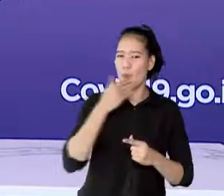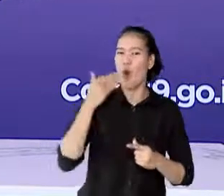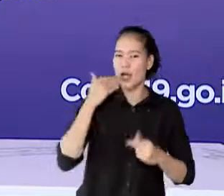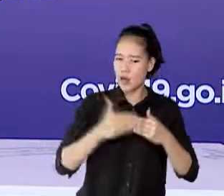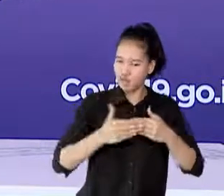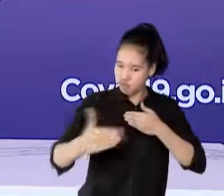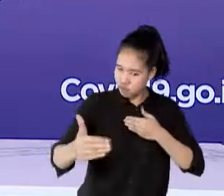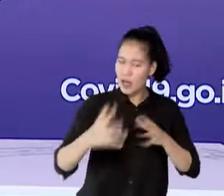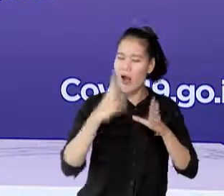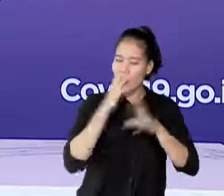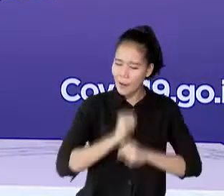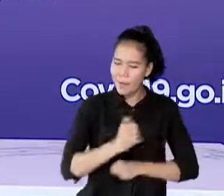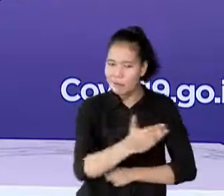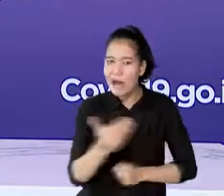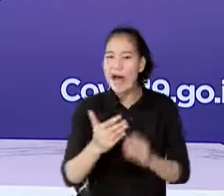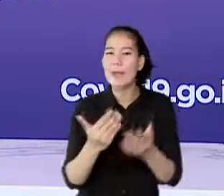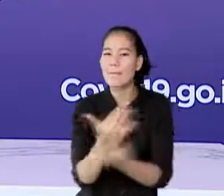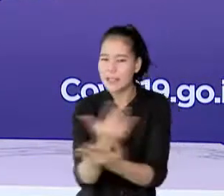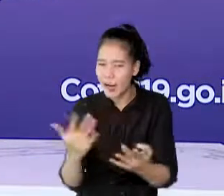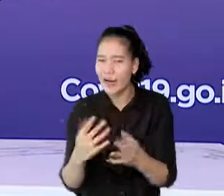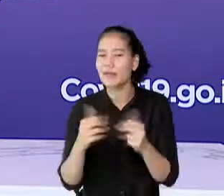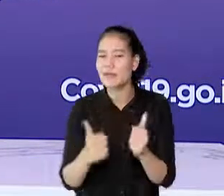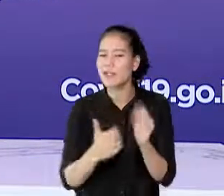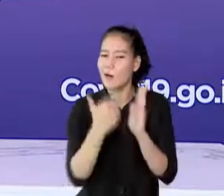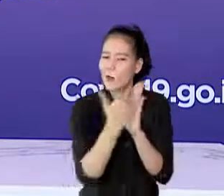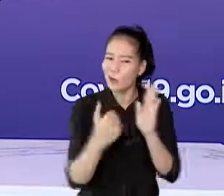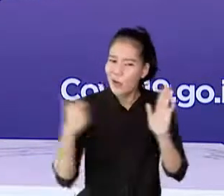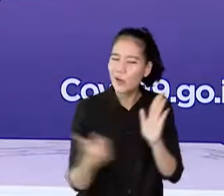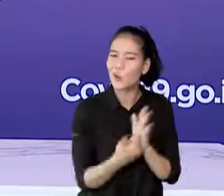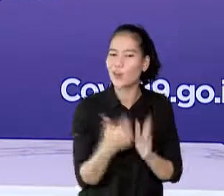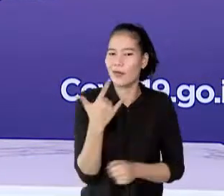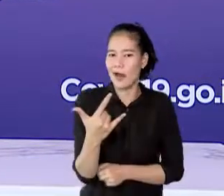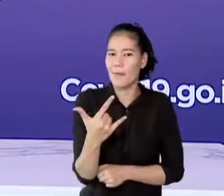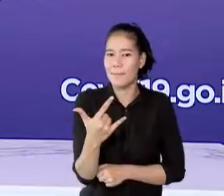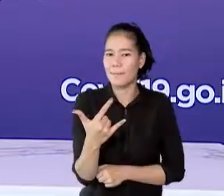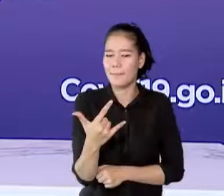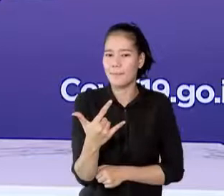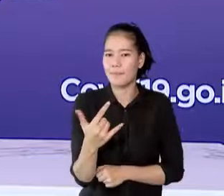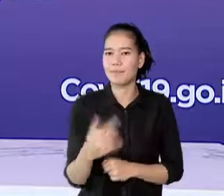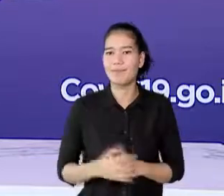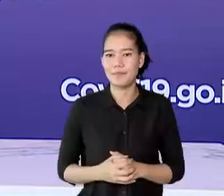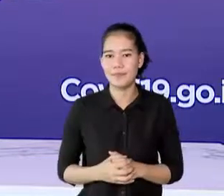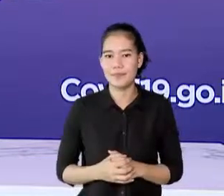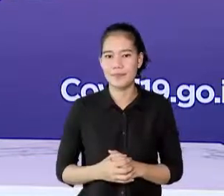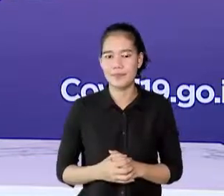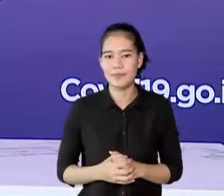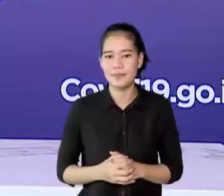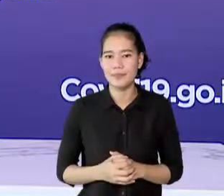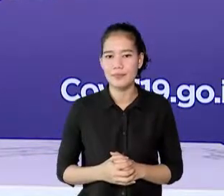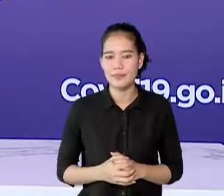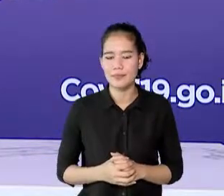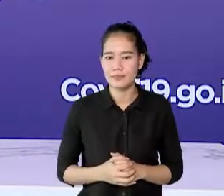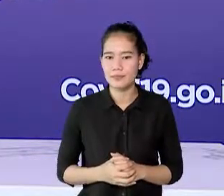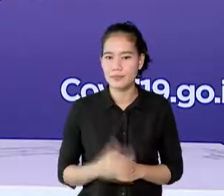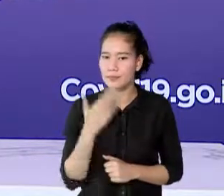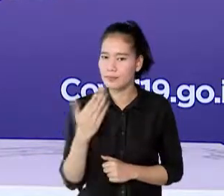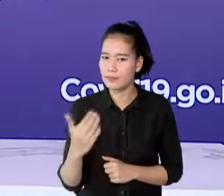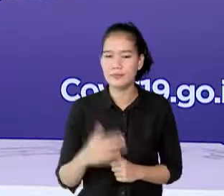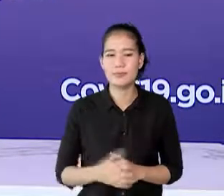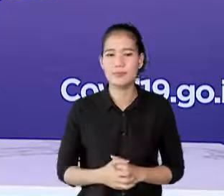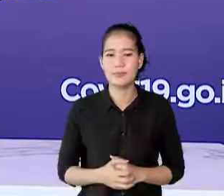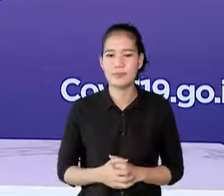comprehensive policy to make sure that we can control the cases during the Ramadan and also the Idul Fitri. Thank